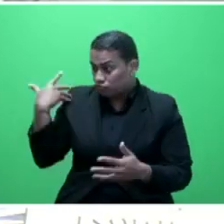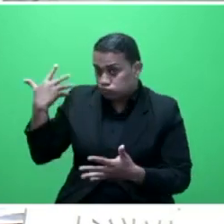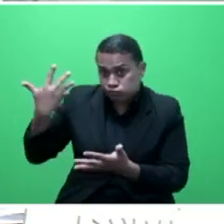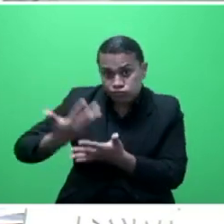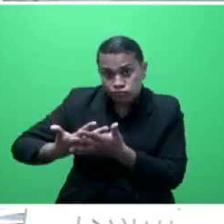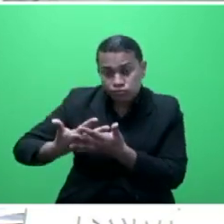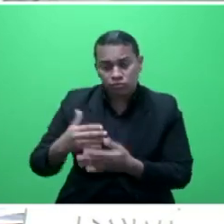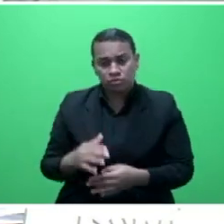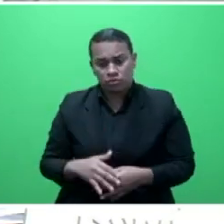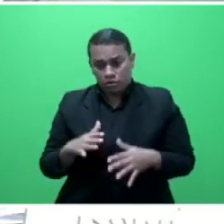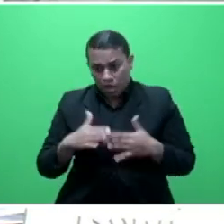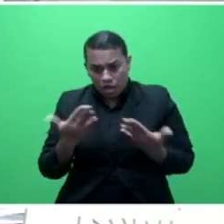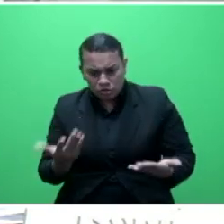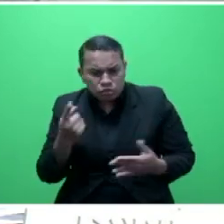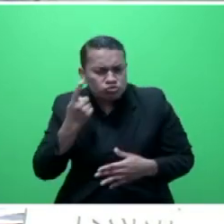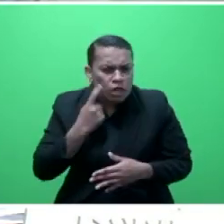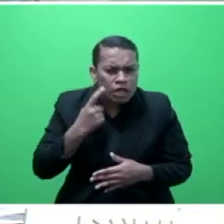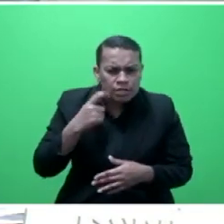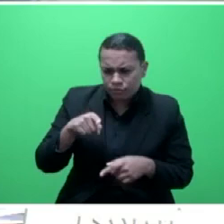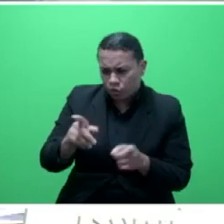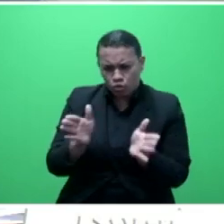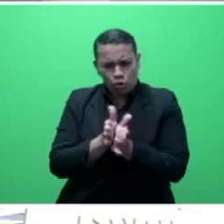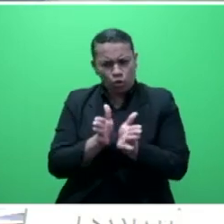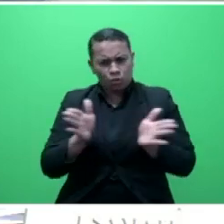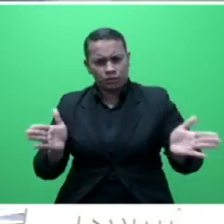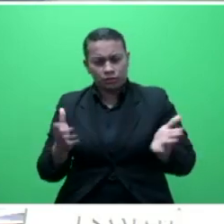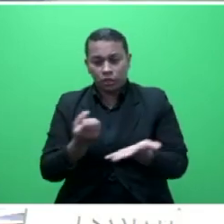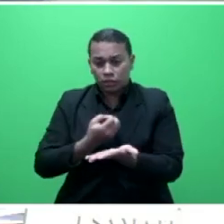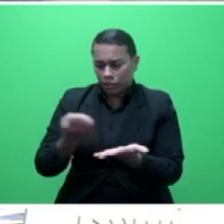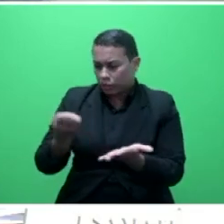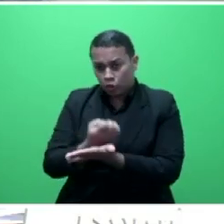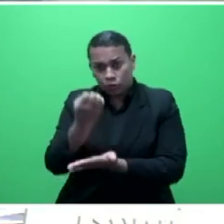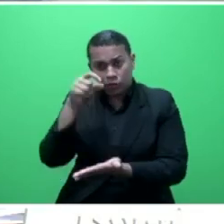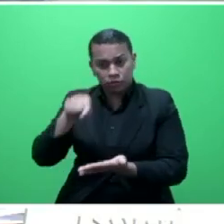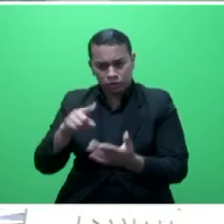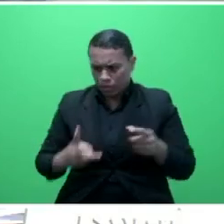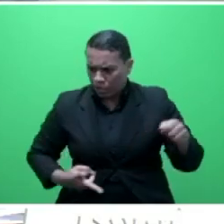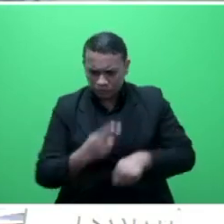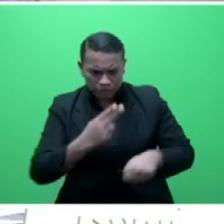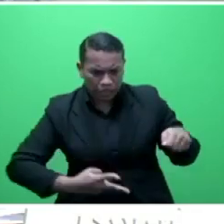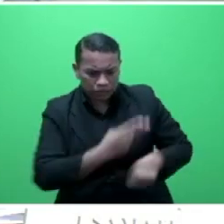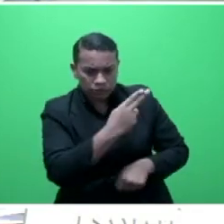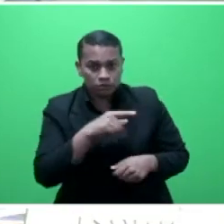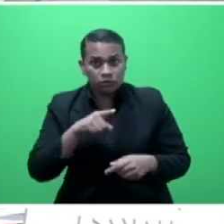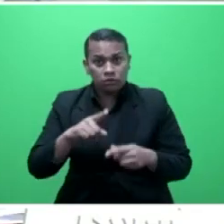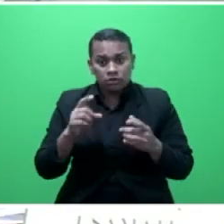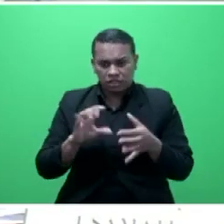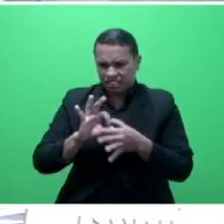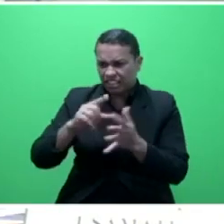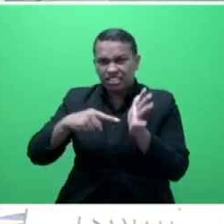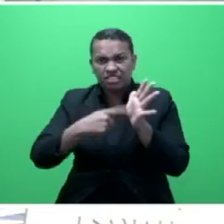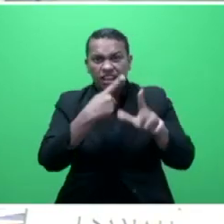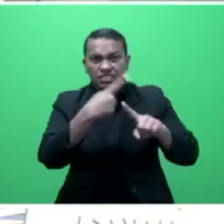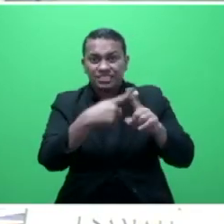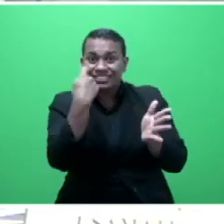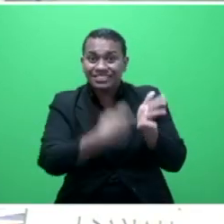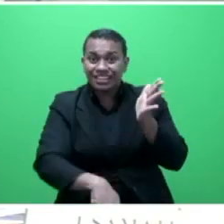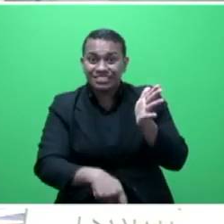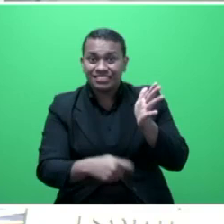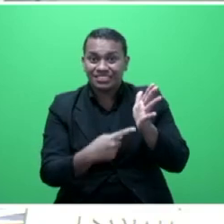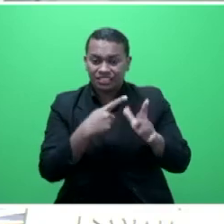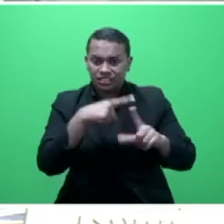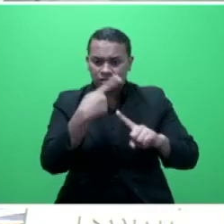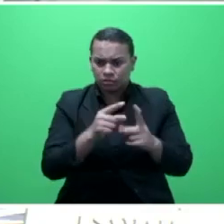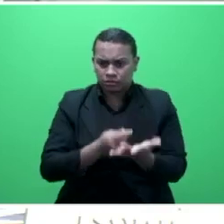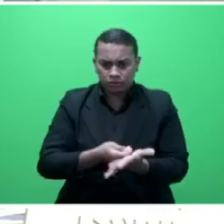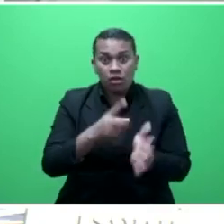global, integrated economy. We've cut corporate and personal income tax rates, reduced VAT, and raised the personal